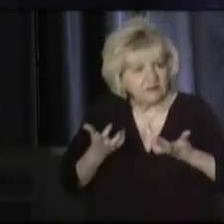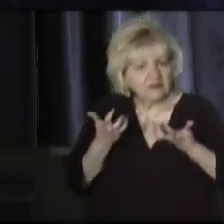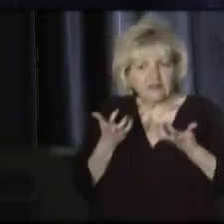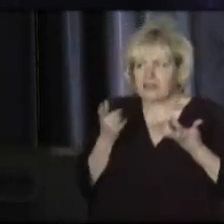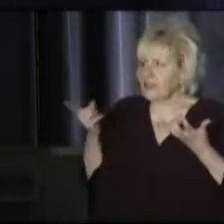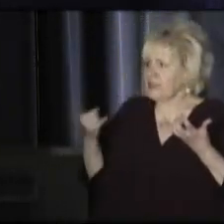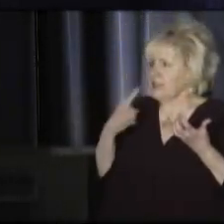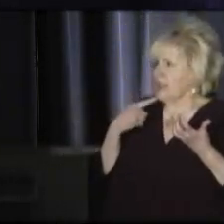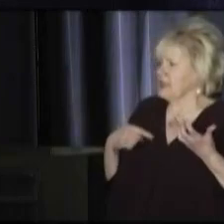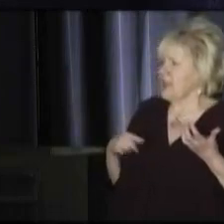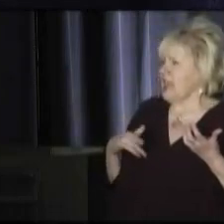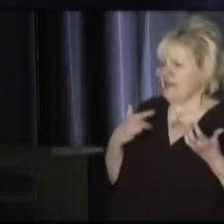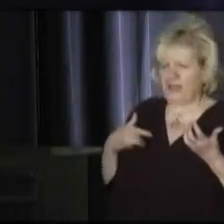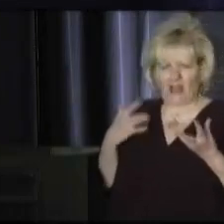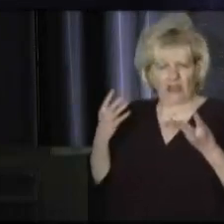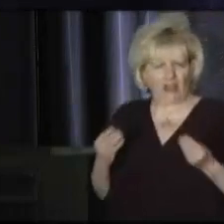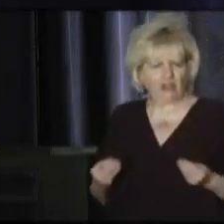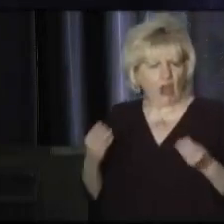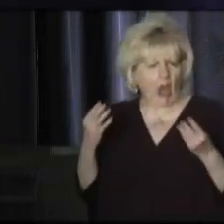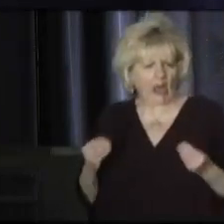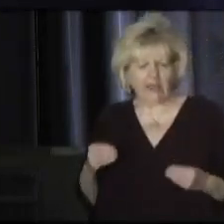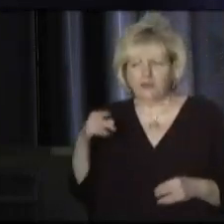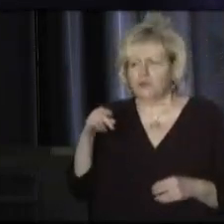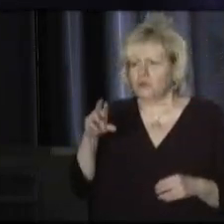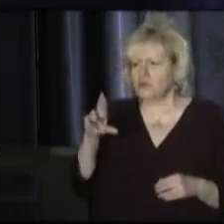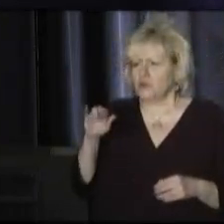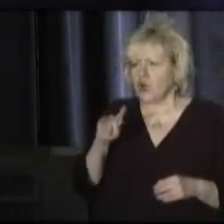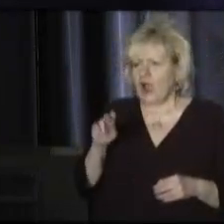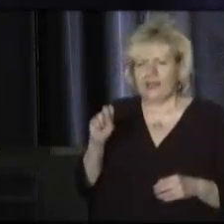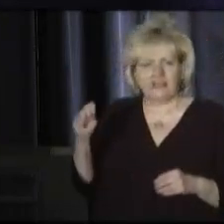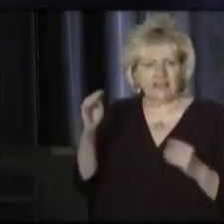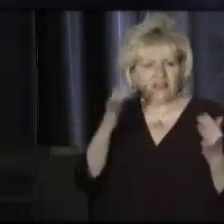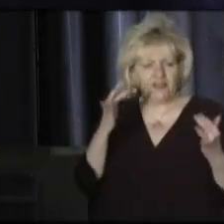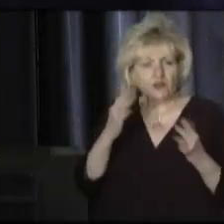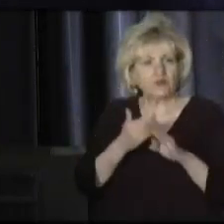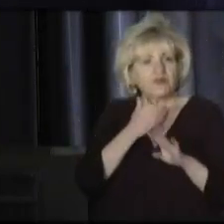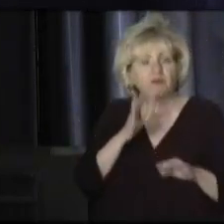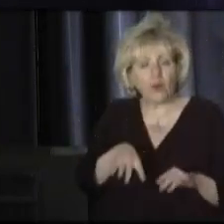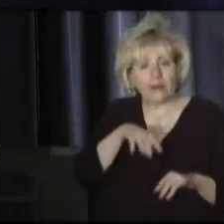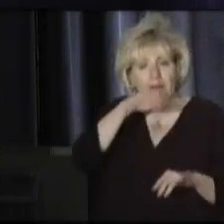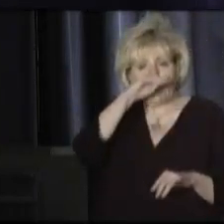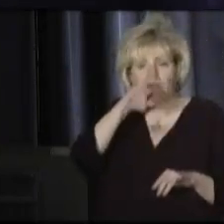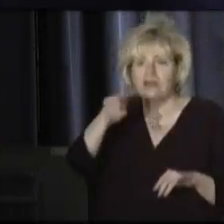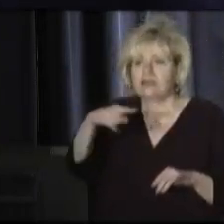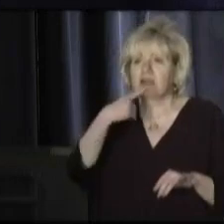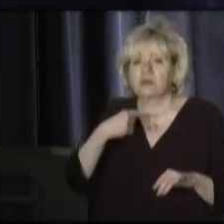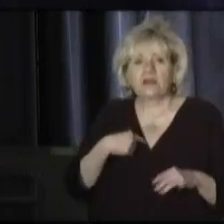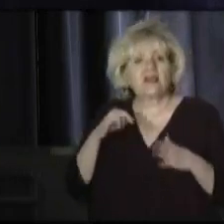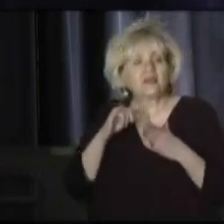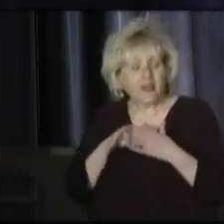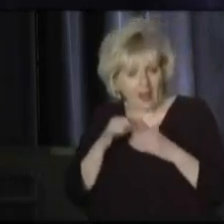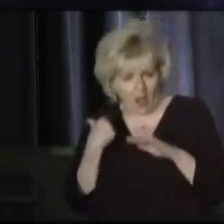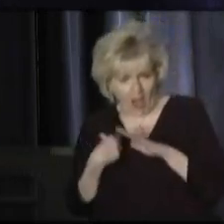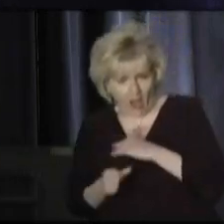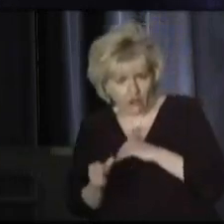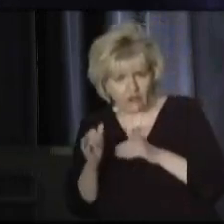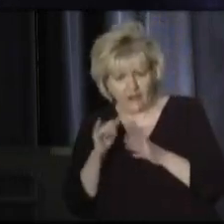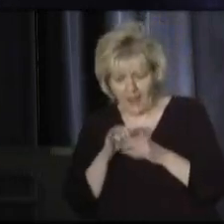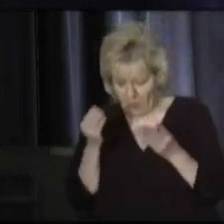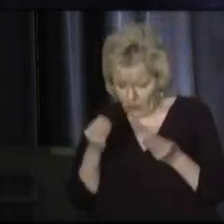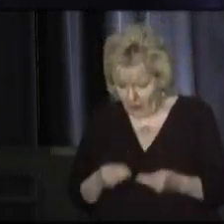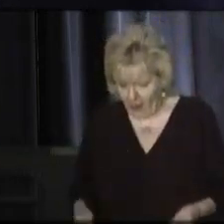everyone survives in autumn, I thought. That was the message of this branding. Jade Suzuki, I'll call her,